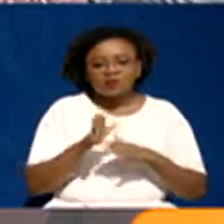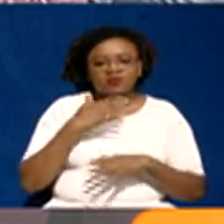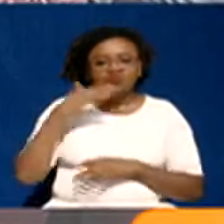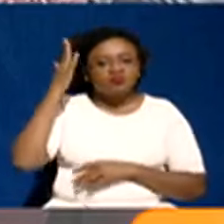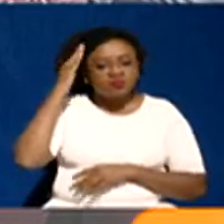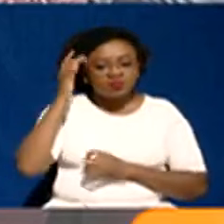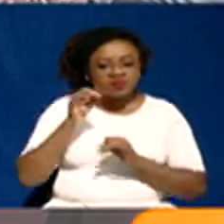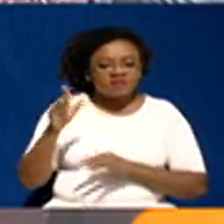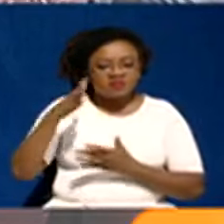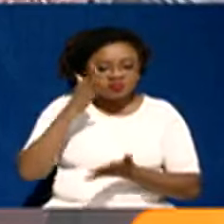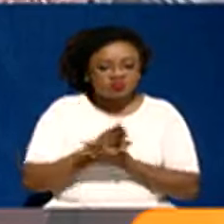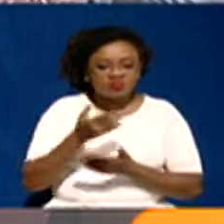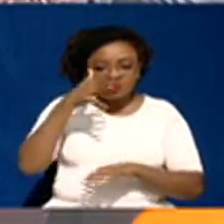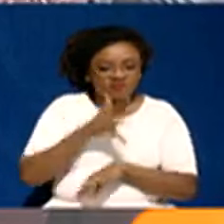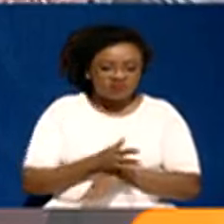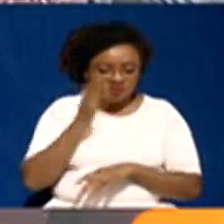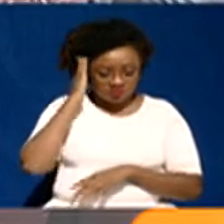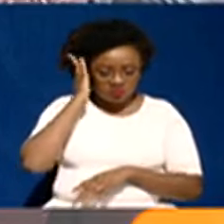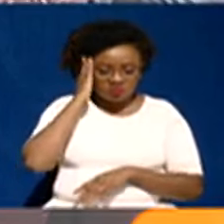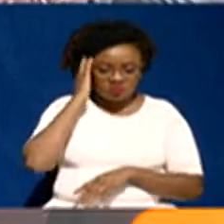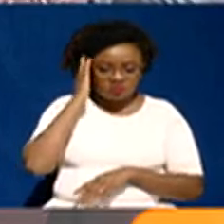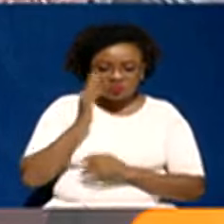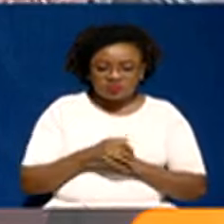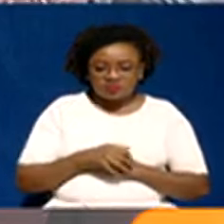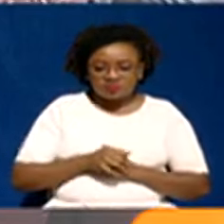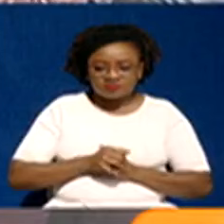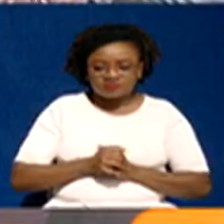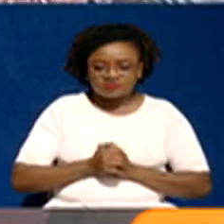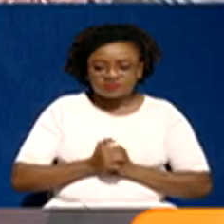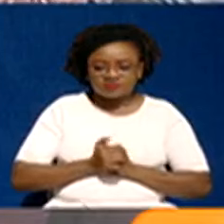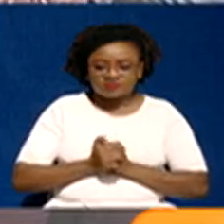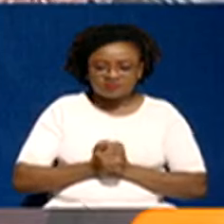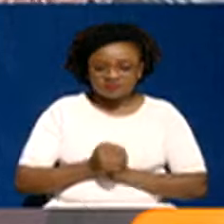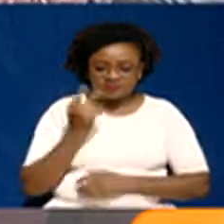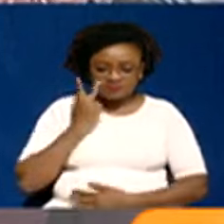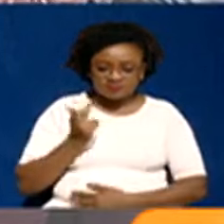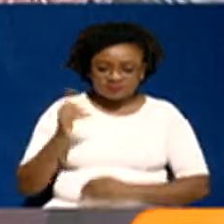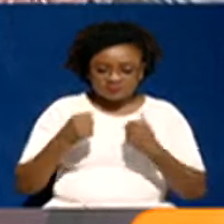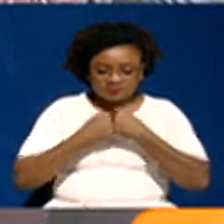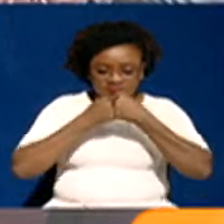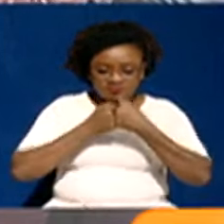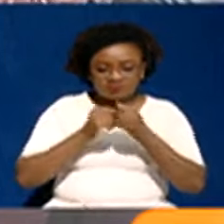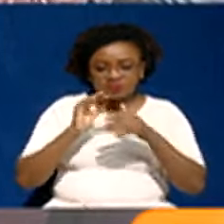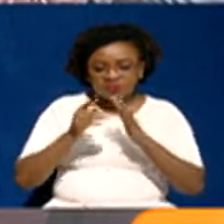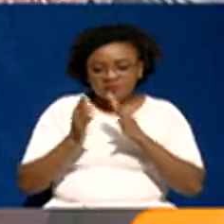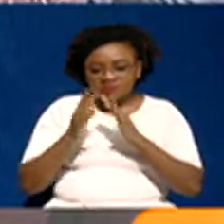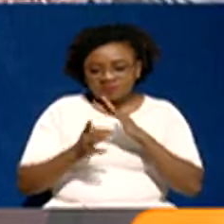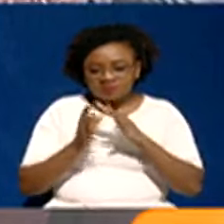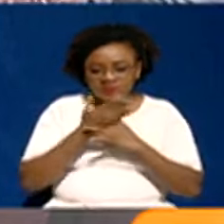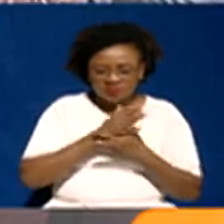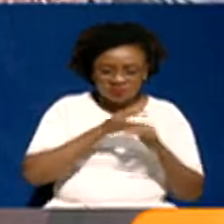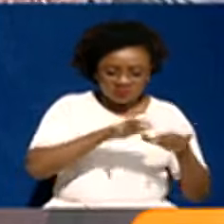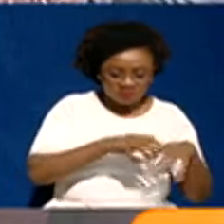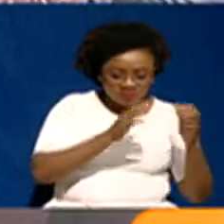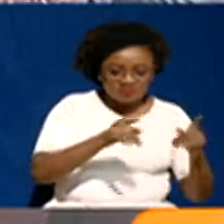thing or not. Laura Achengoteno now reports on the push and pull between farmers and the Minister of Agriculture, with police in Nakuru